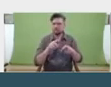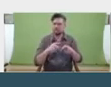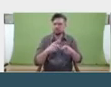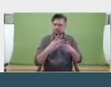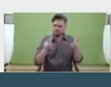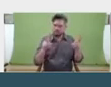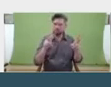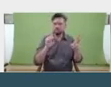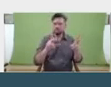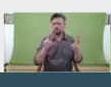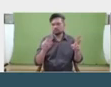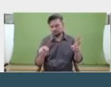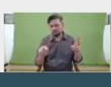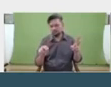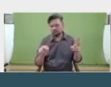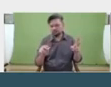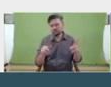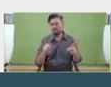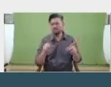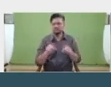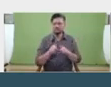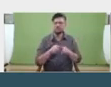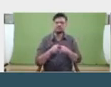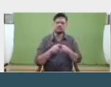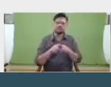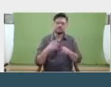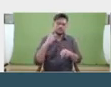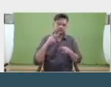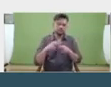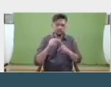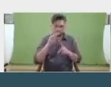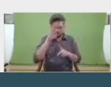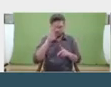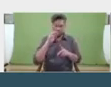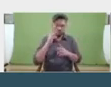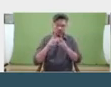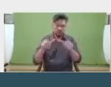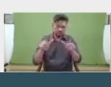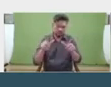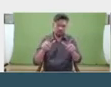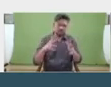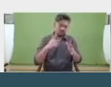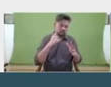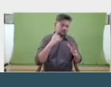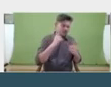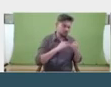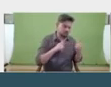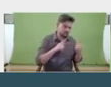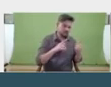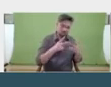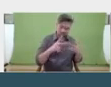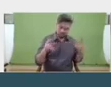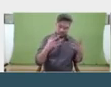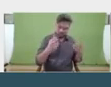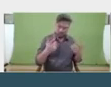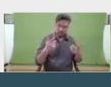that the pakistani sign language and the indian sign language are different you better look at the sentence structure or